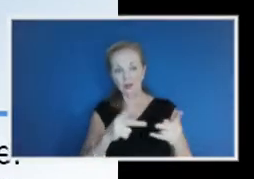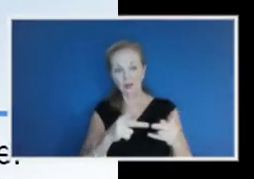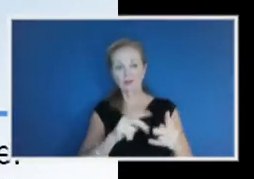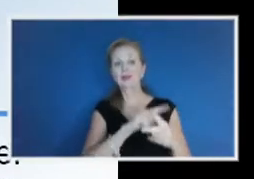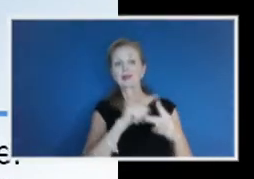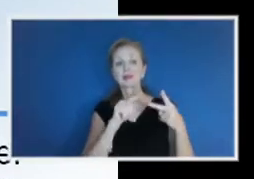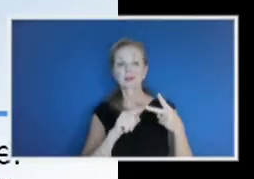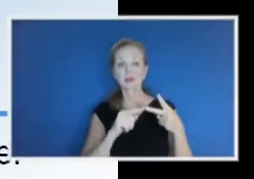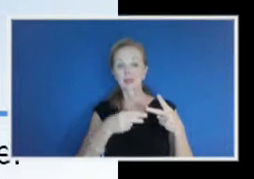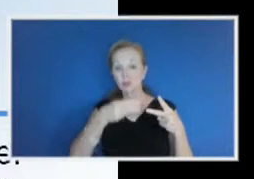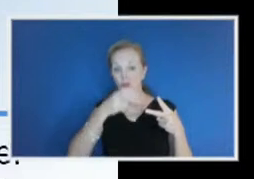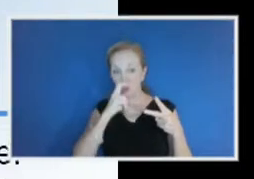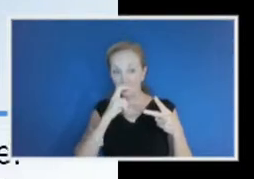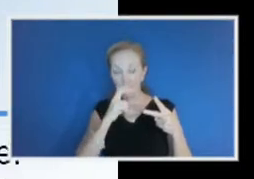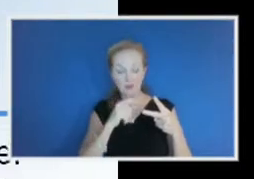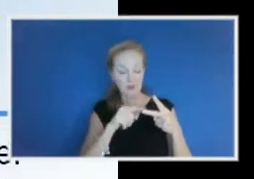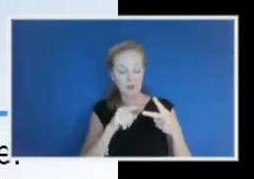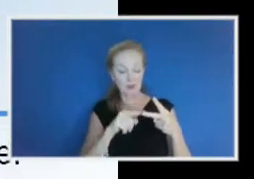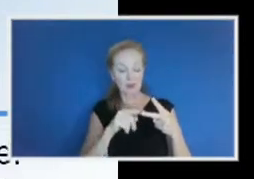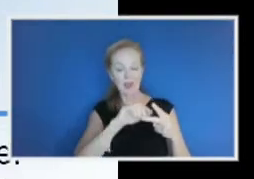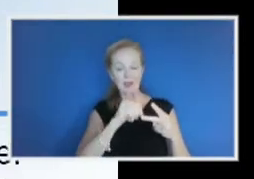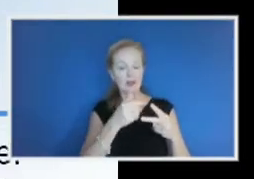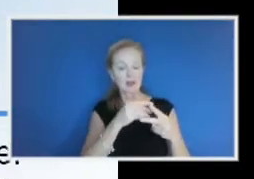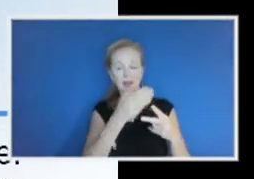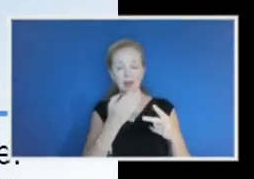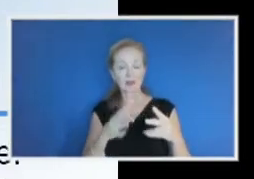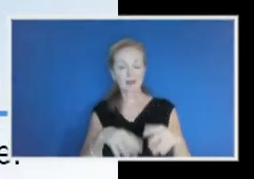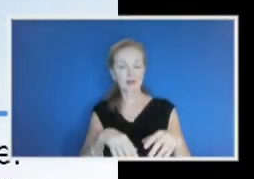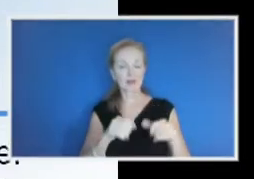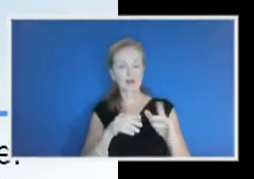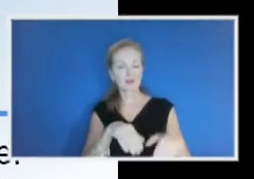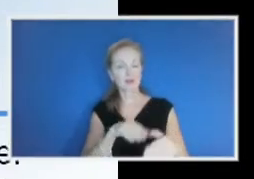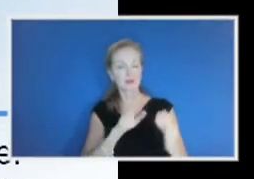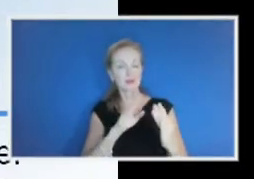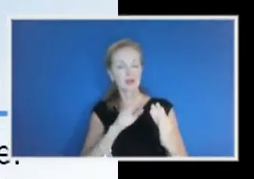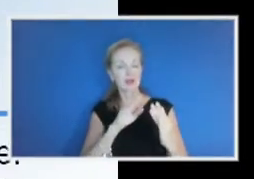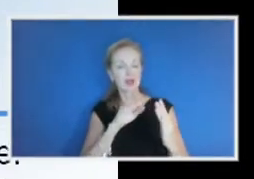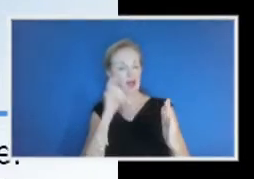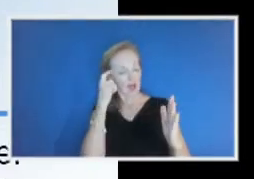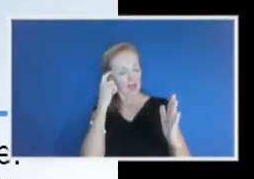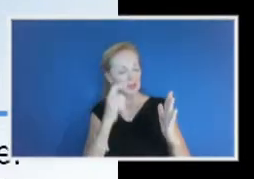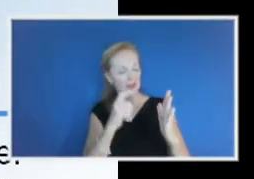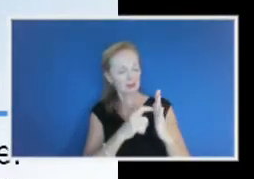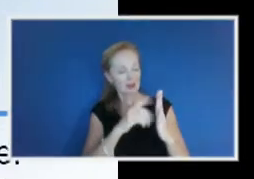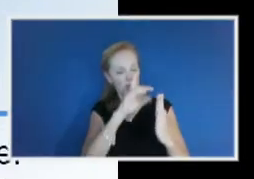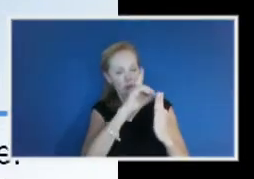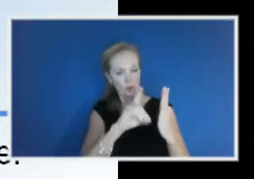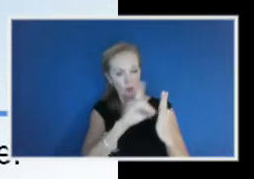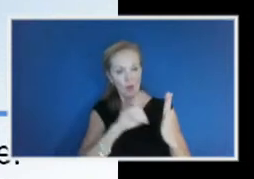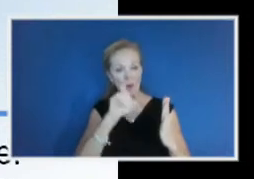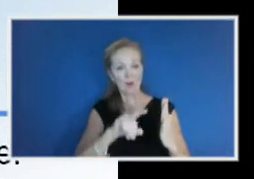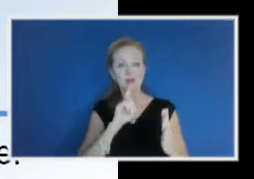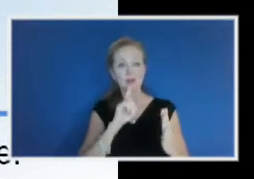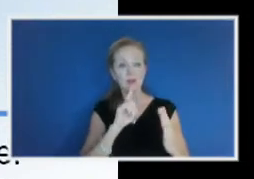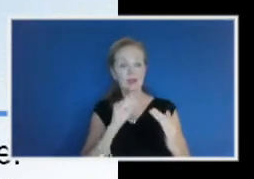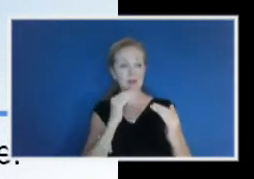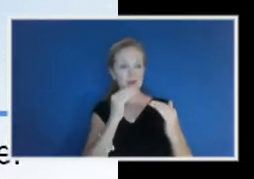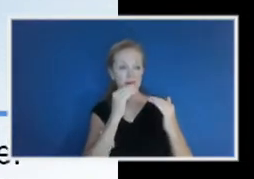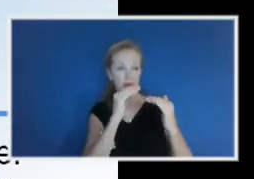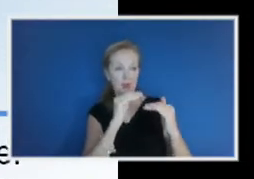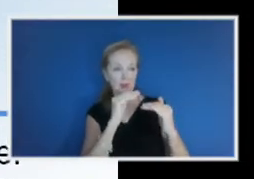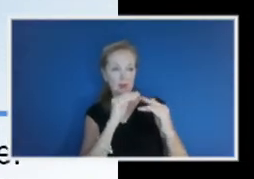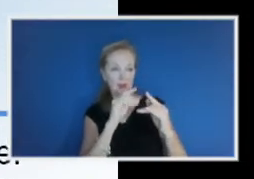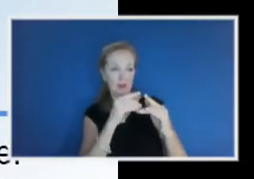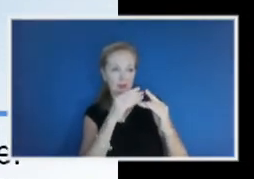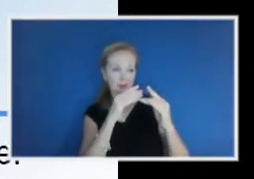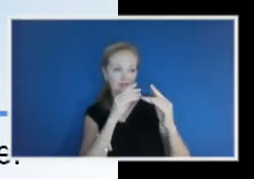that any remedies that you adopt to address that identified discrimination must be, quote unquote, narrowly tailored to the evidence